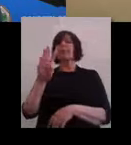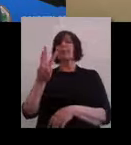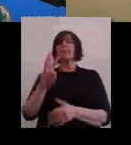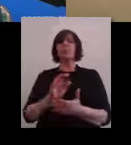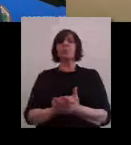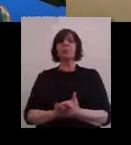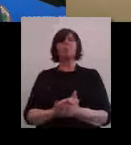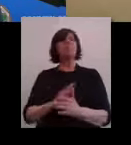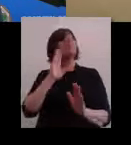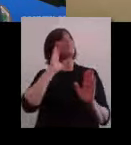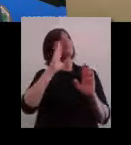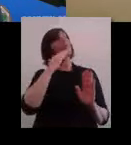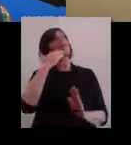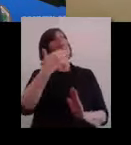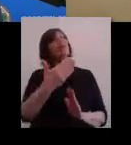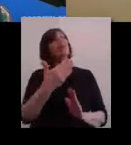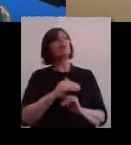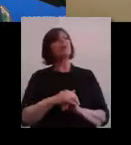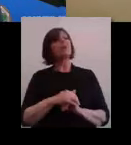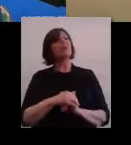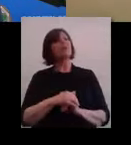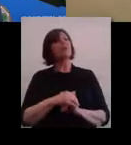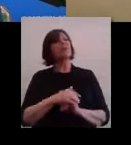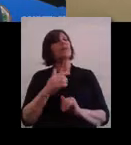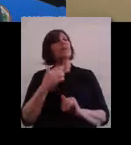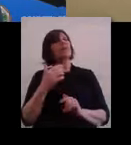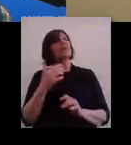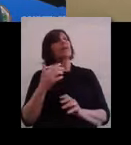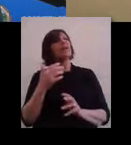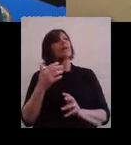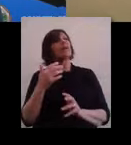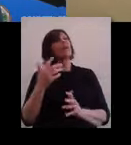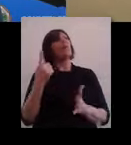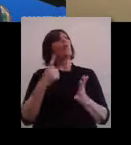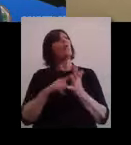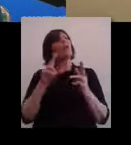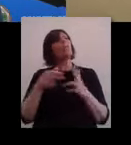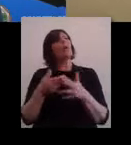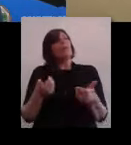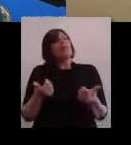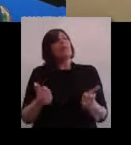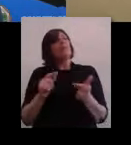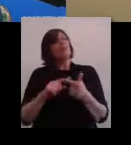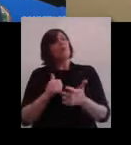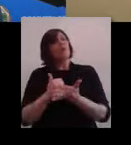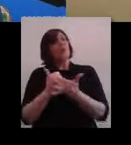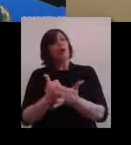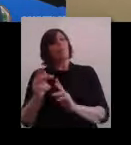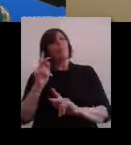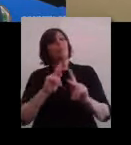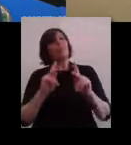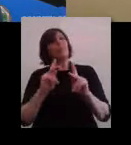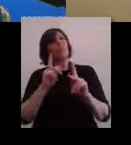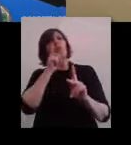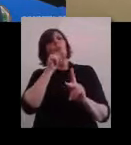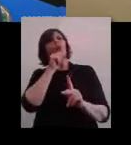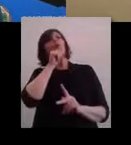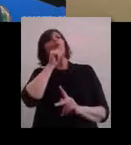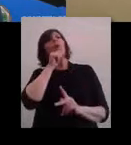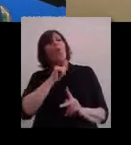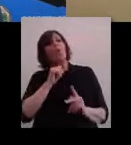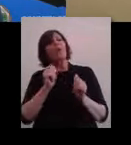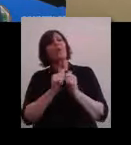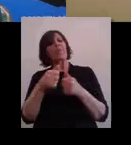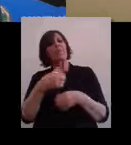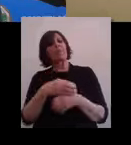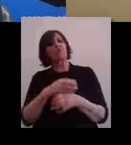Thank you very much. I want to chat about the effort to help people who are struggling to cope with the crisis. I'm curious as to